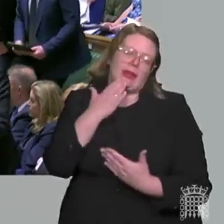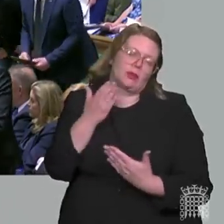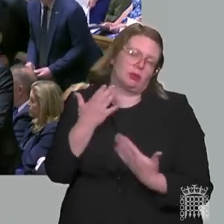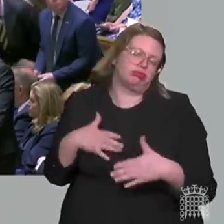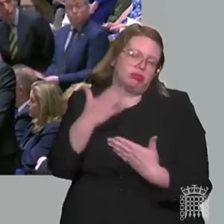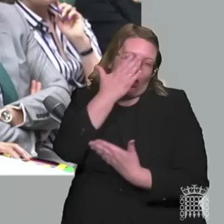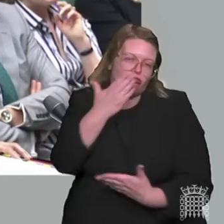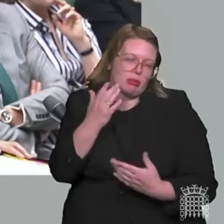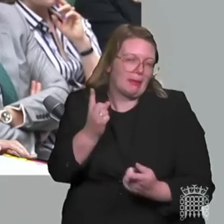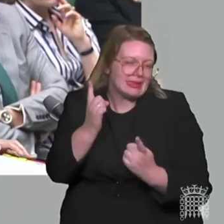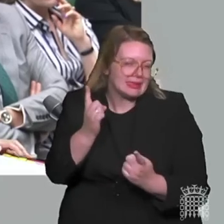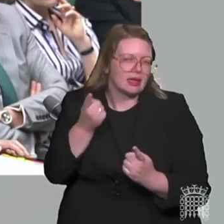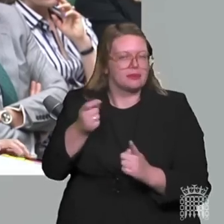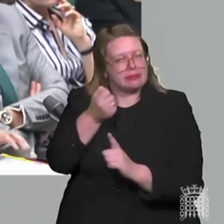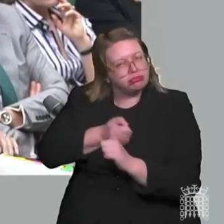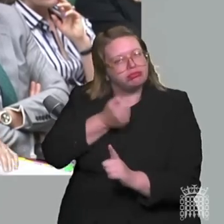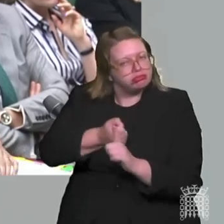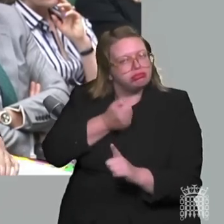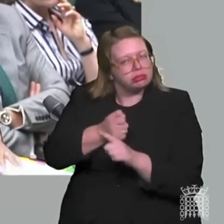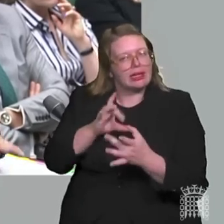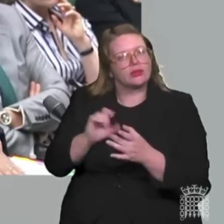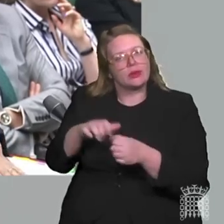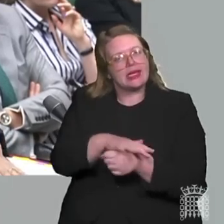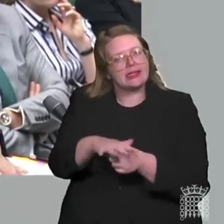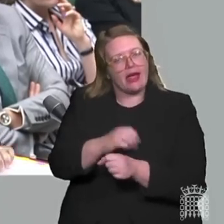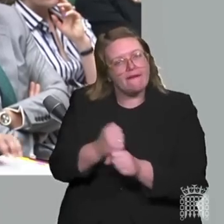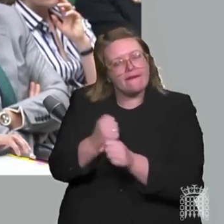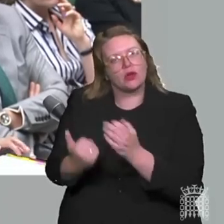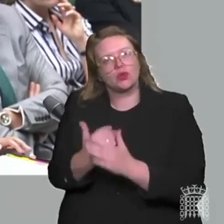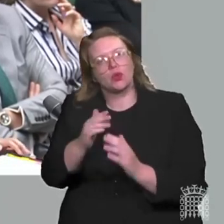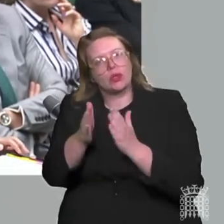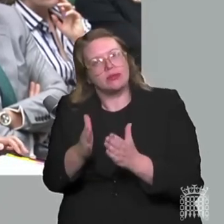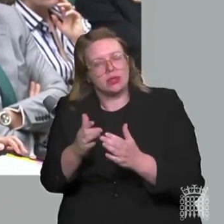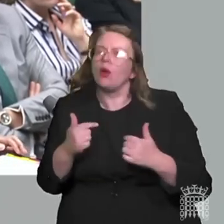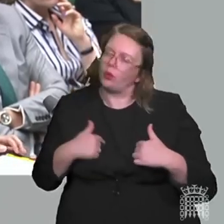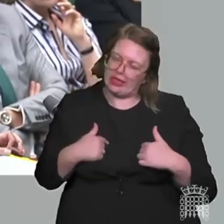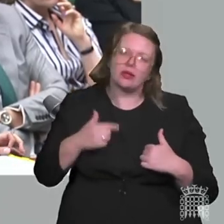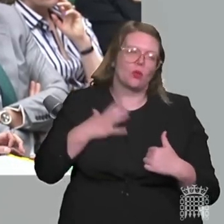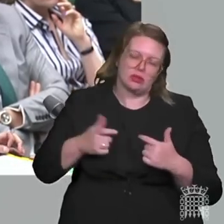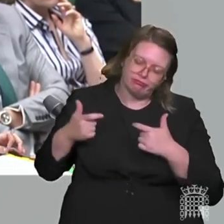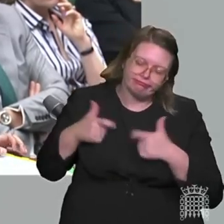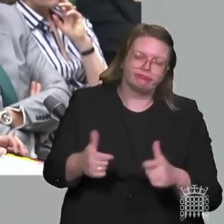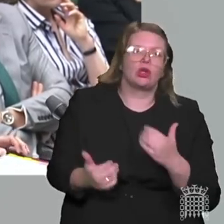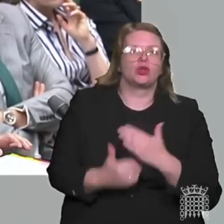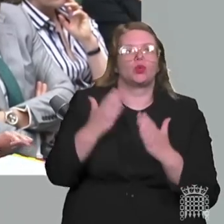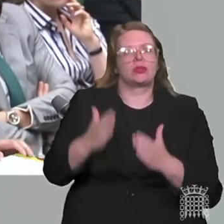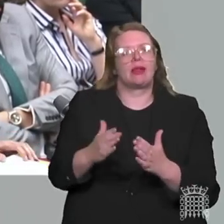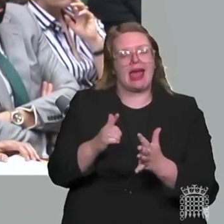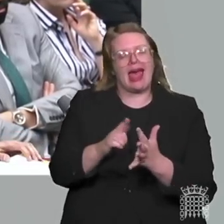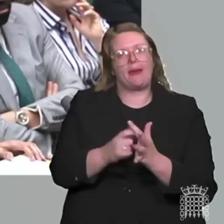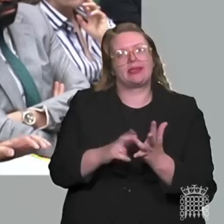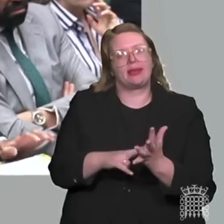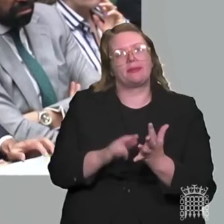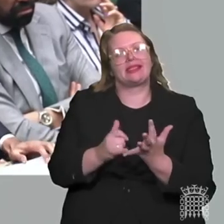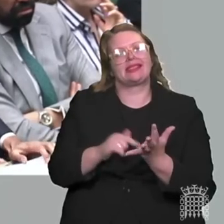his campaigning and focus on this issue for his constituents. We remain committed to the new hospital scheme for the Epsom and St Helier University